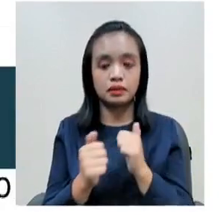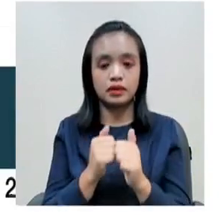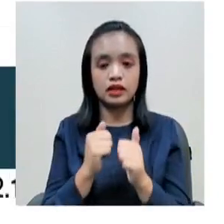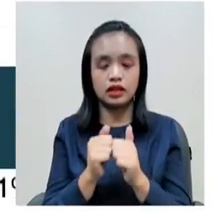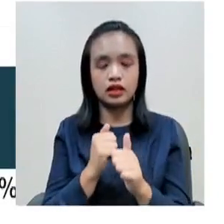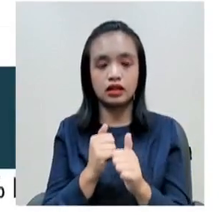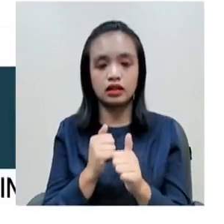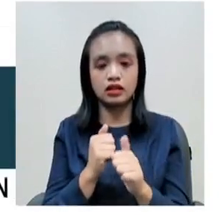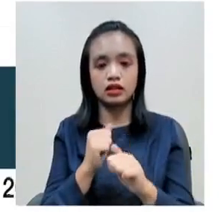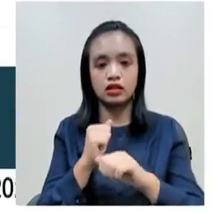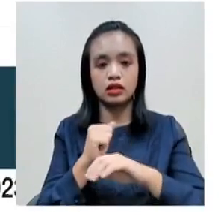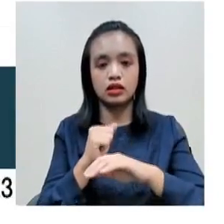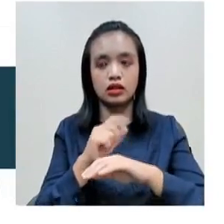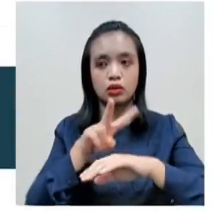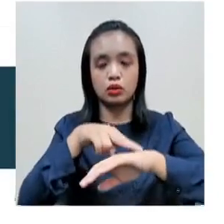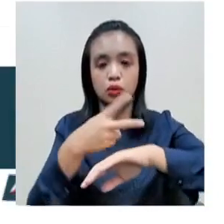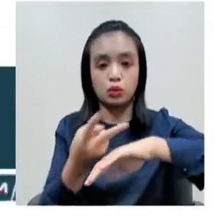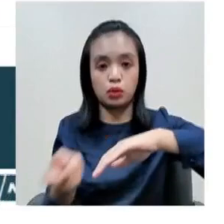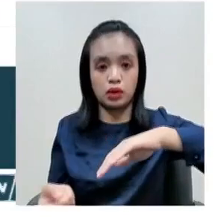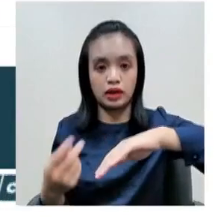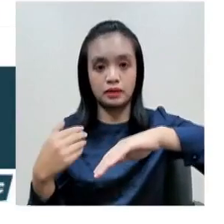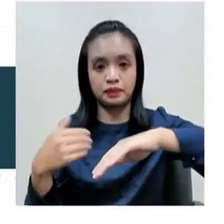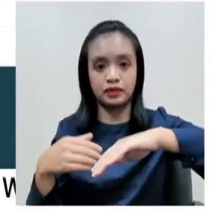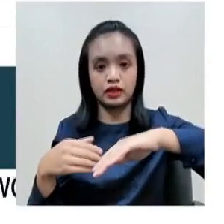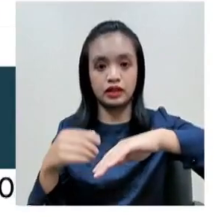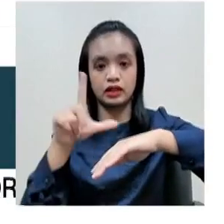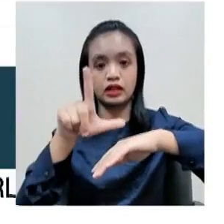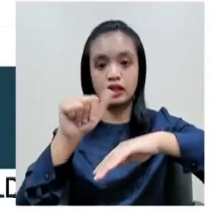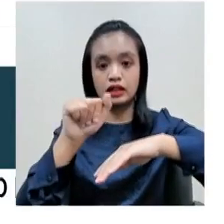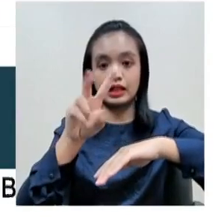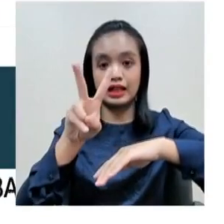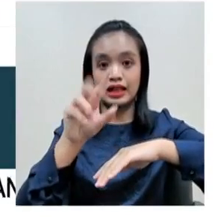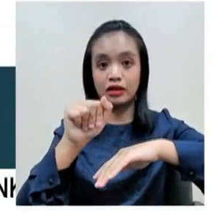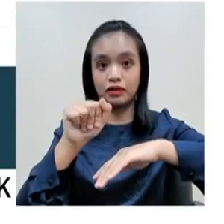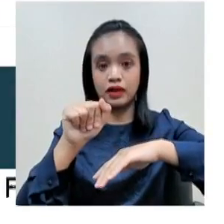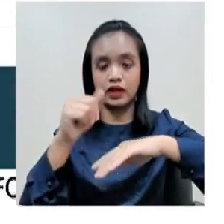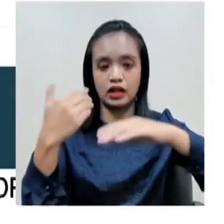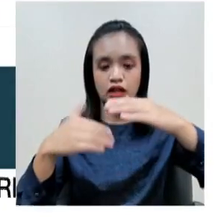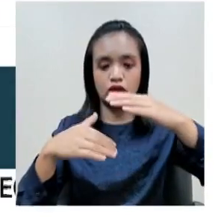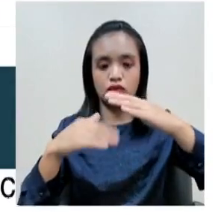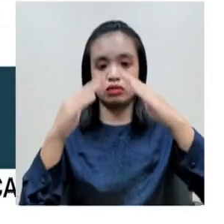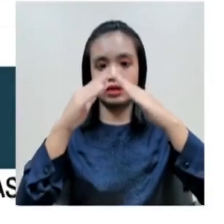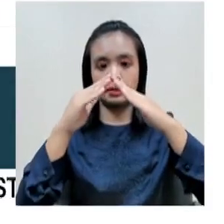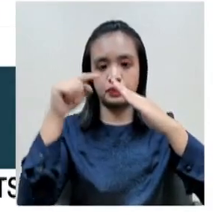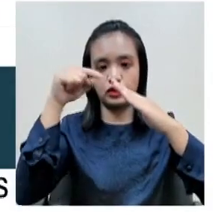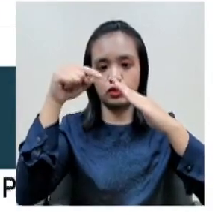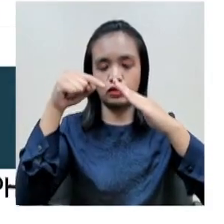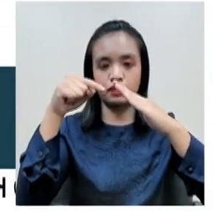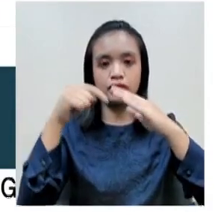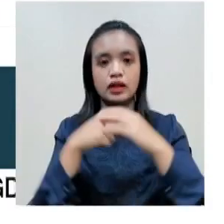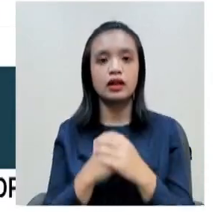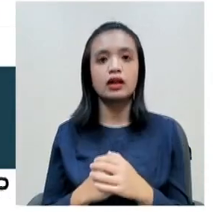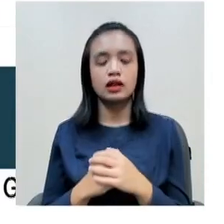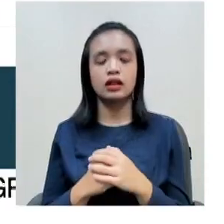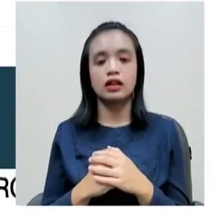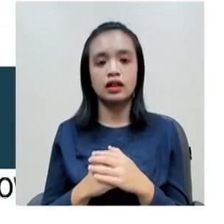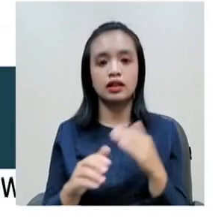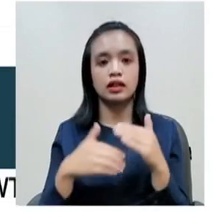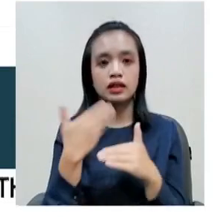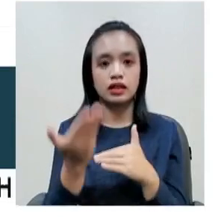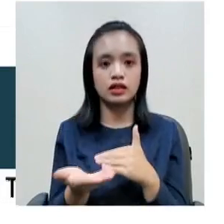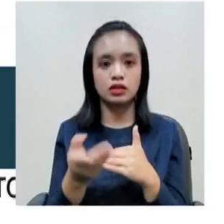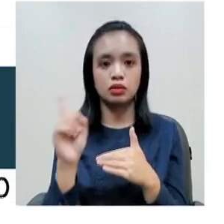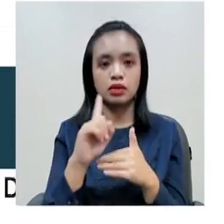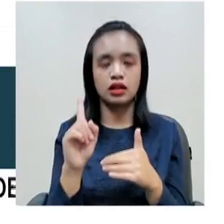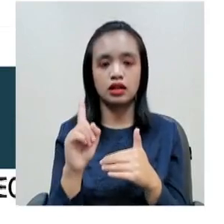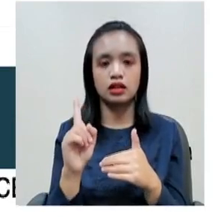collapses on the sides of the lava dome that is on top of the volcano and essentially plugging the conduit